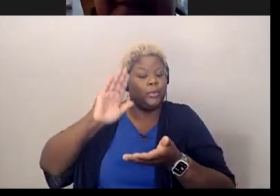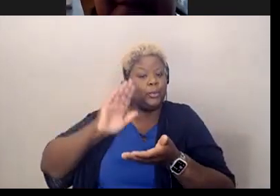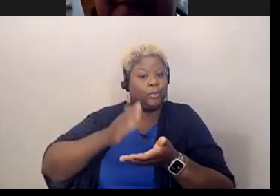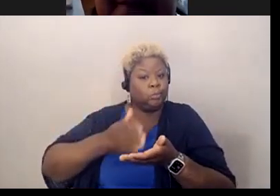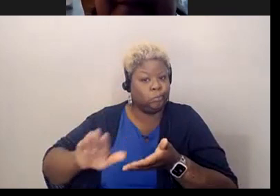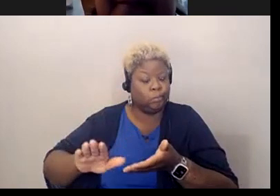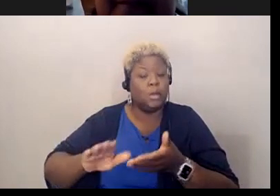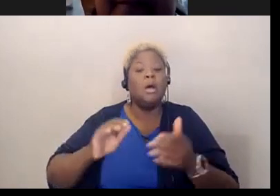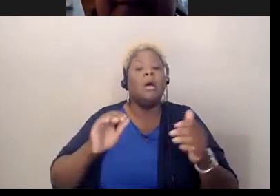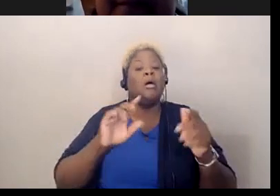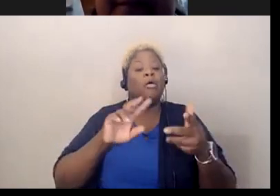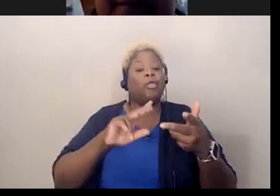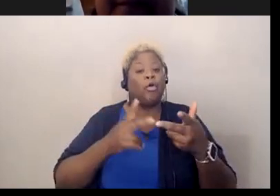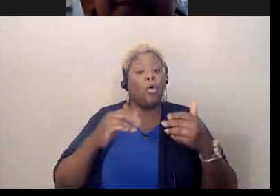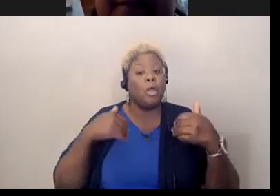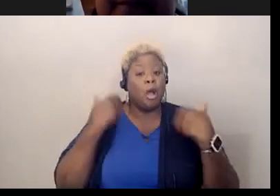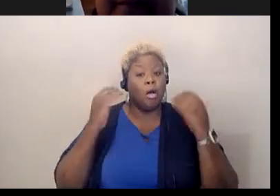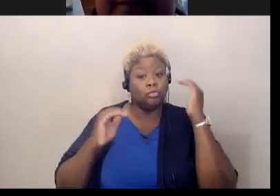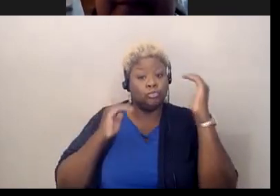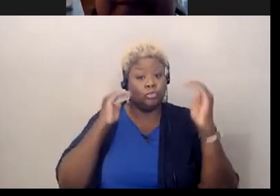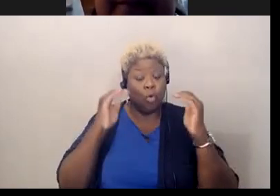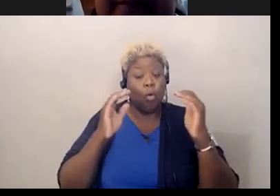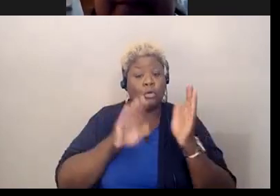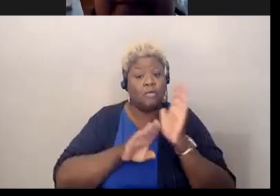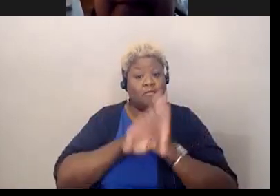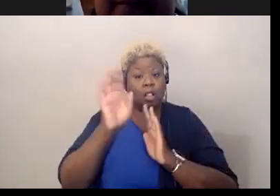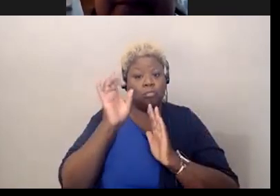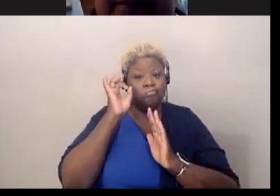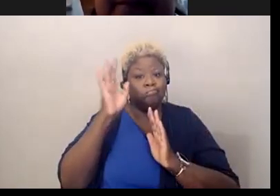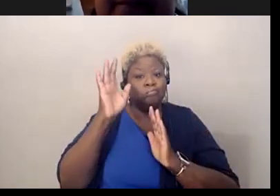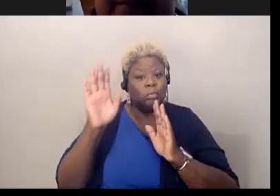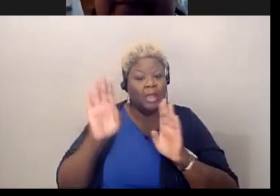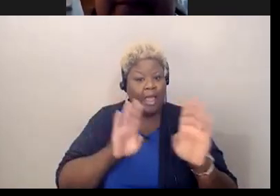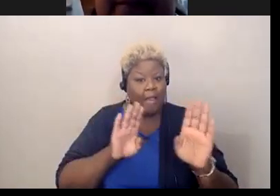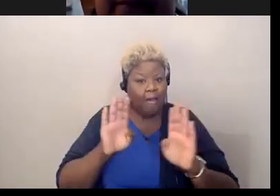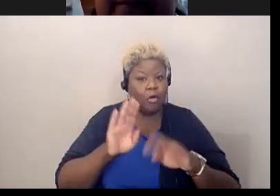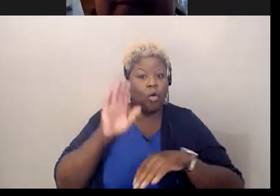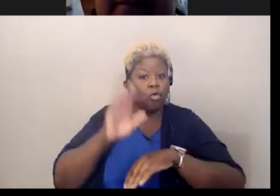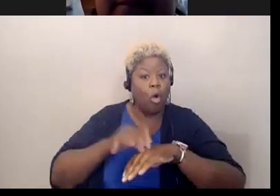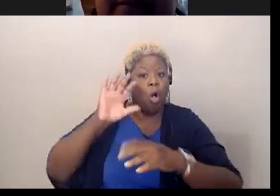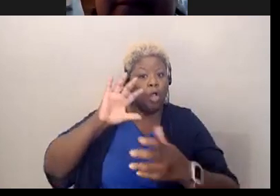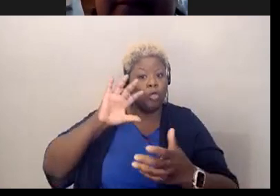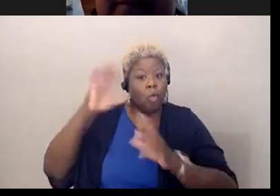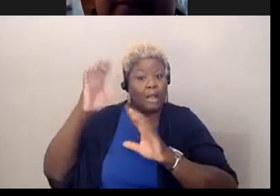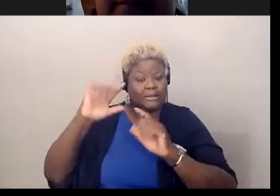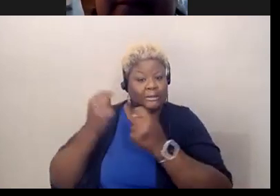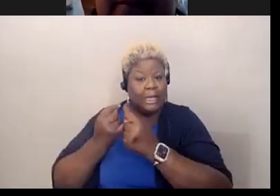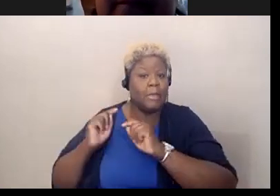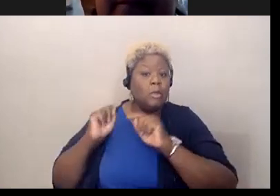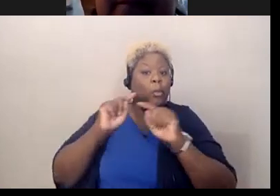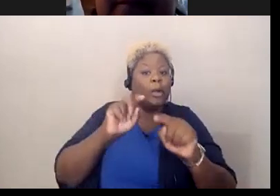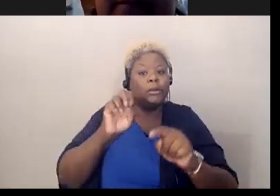adult developed sudden onset violent behavior. Crisis is called and law enforcement transports to ER where he's warehoused for several